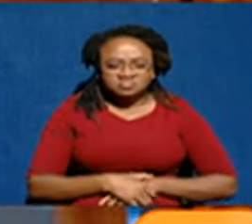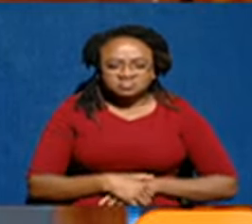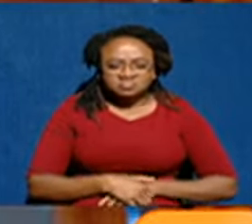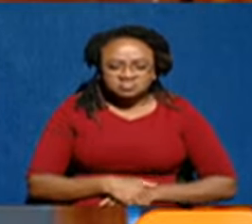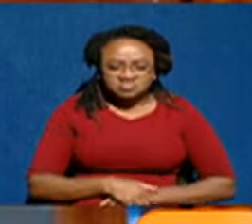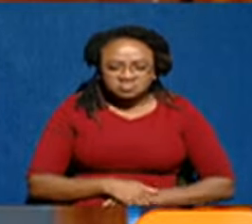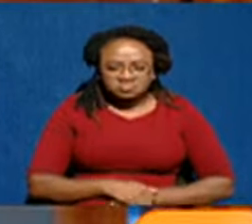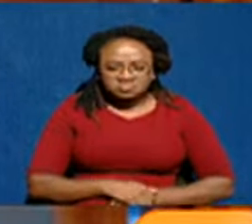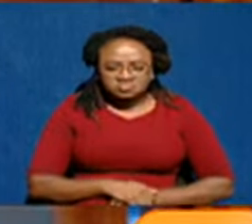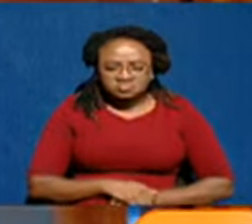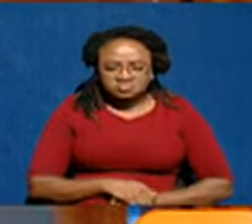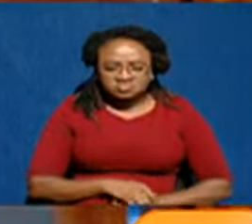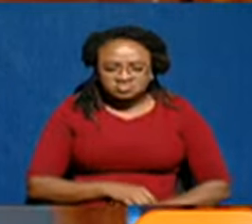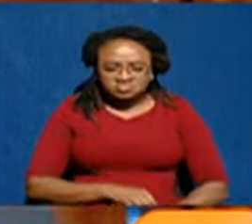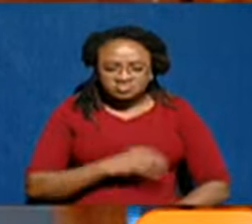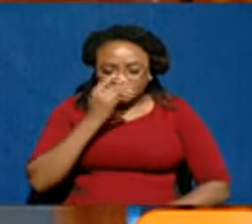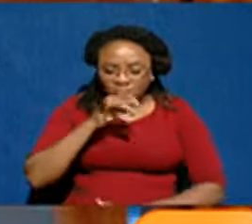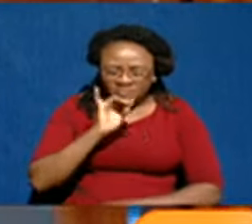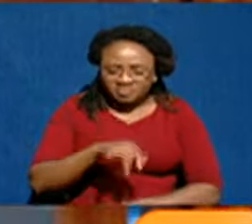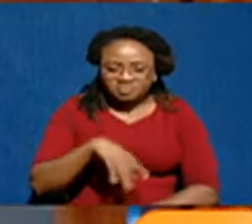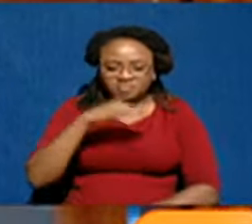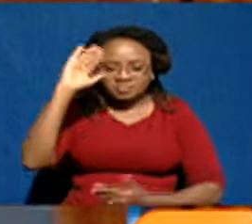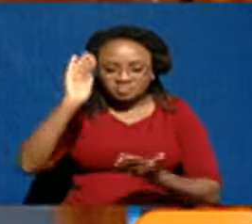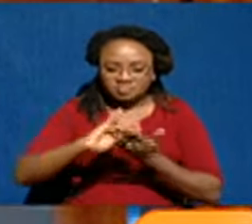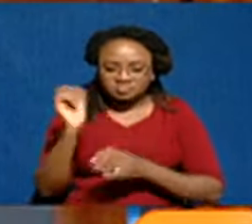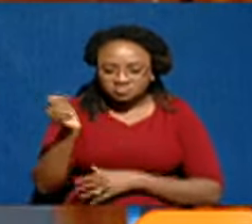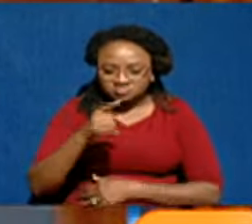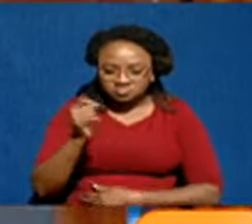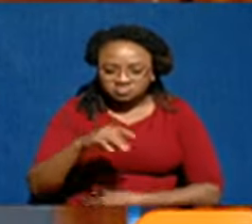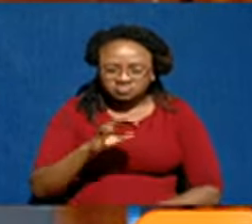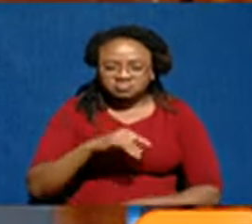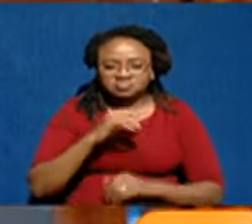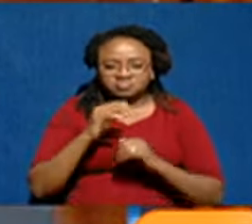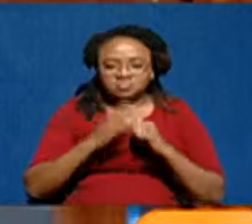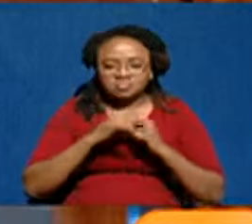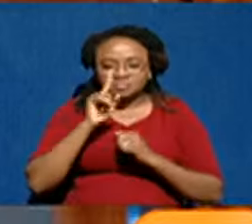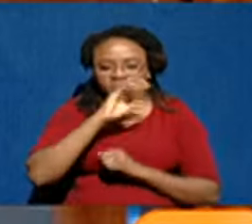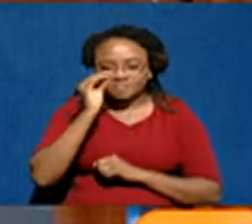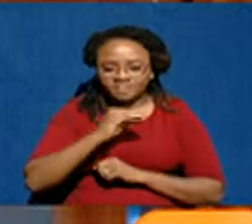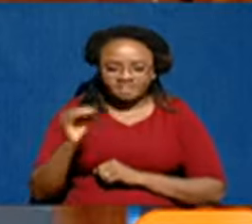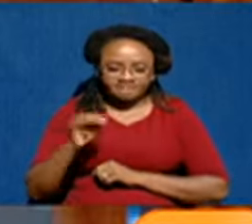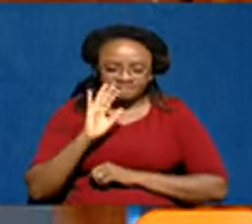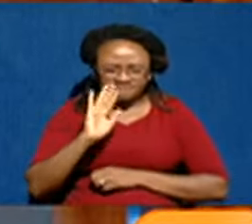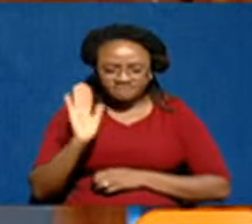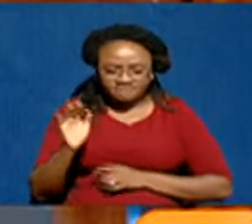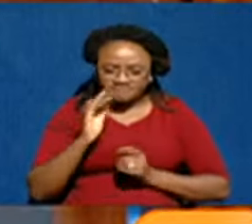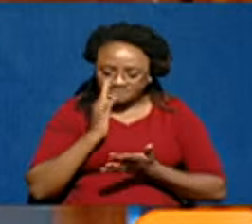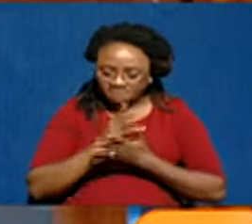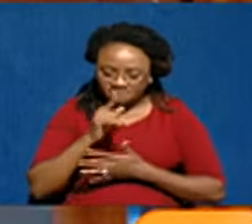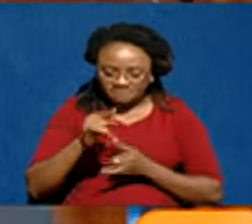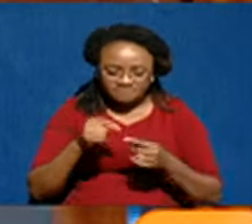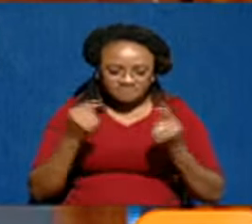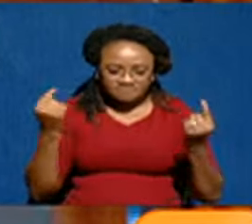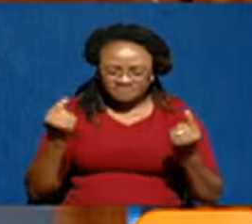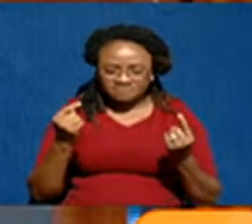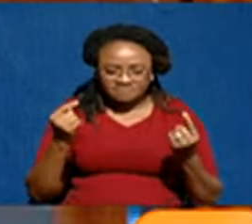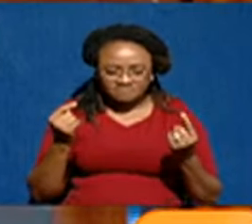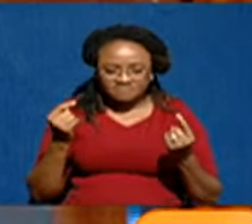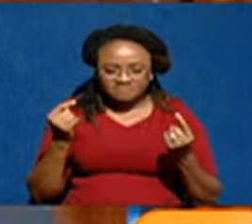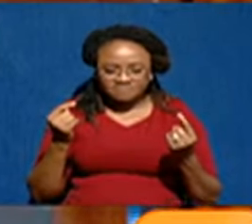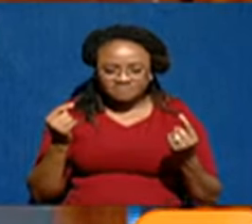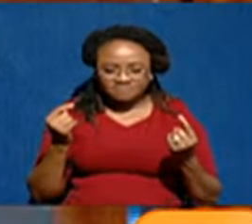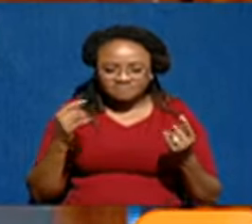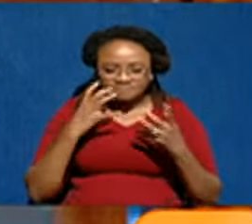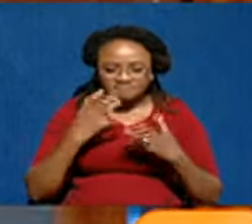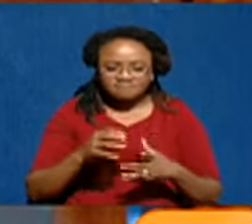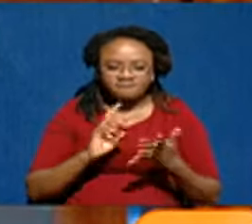salary of the medical intern doctors by 91%, which ideally violates the rule of law. So there's no